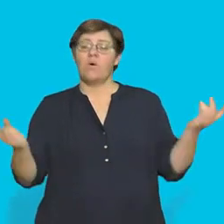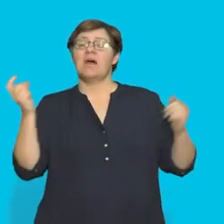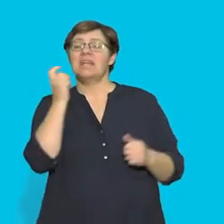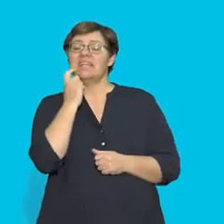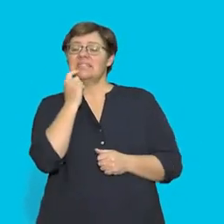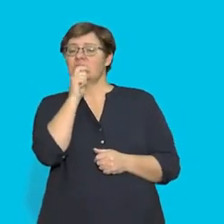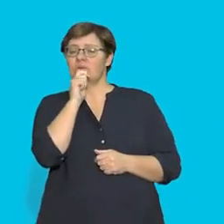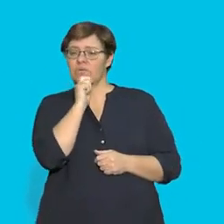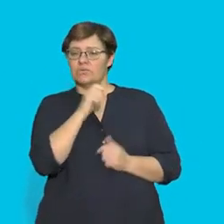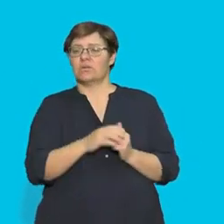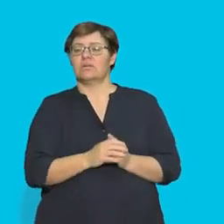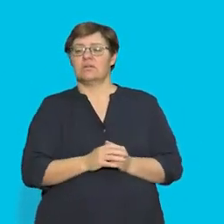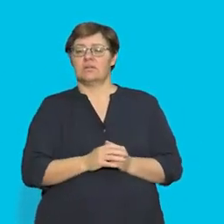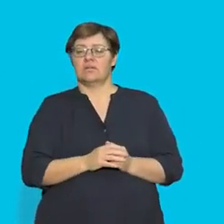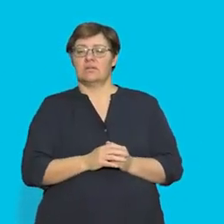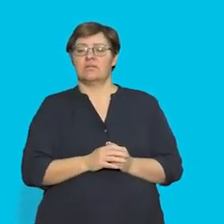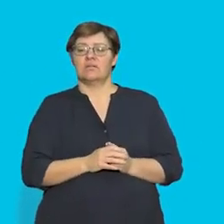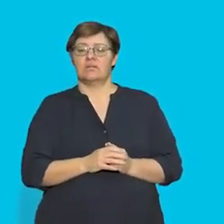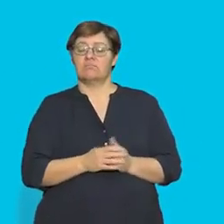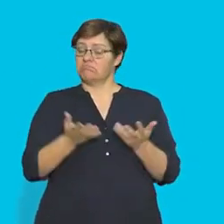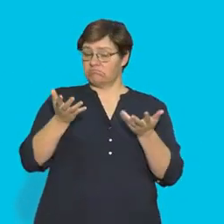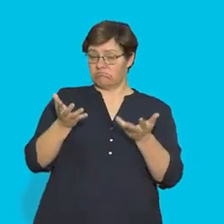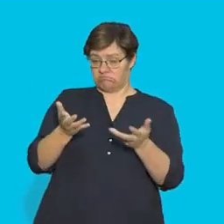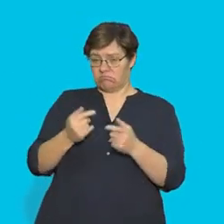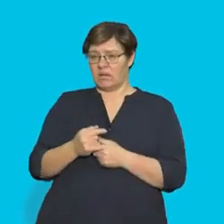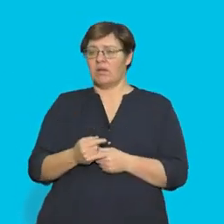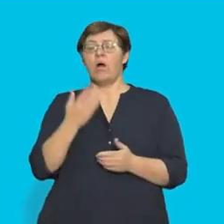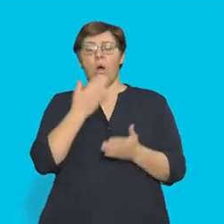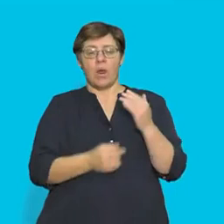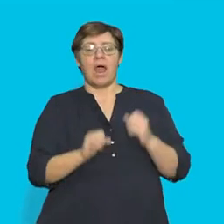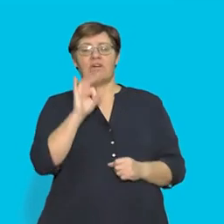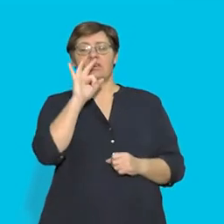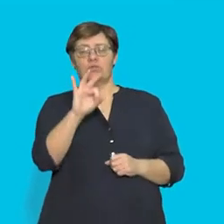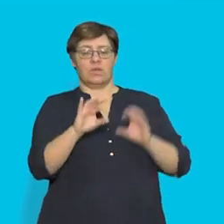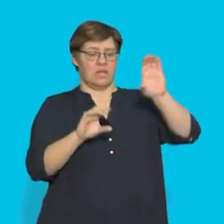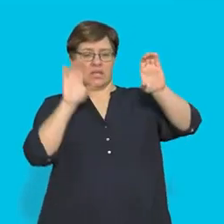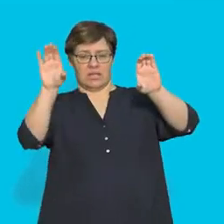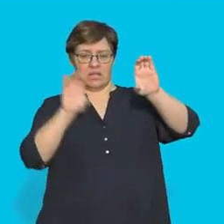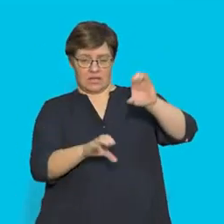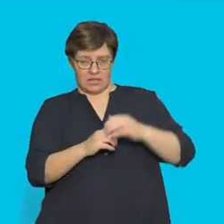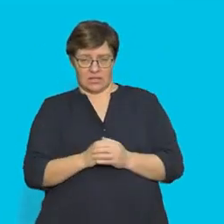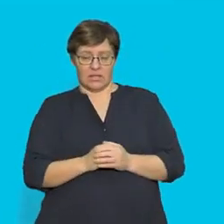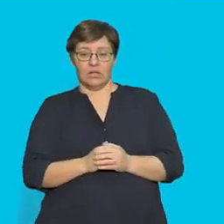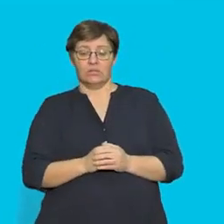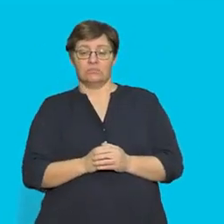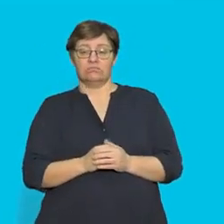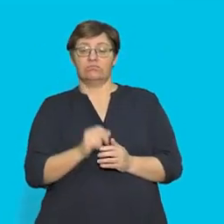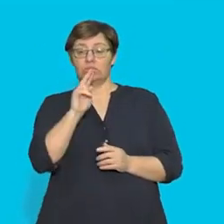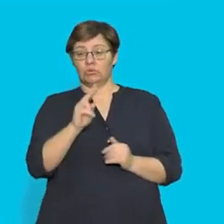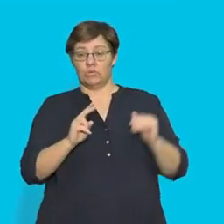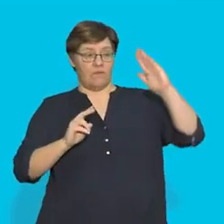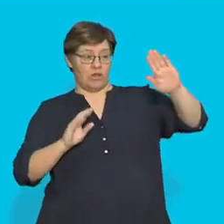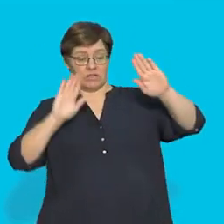Now, again, the easiest thing is going to look at your triangles. As it stands, we look like we're only dealing with the three triangles. The